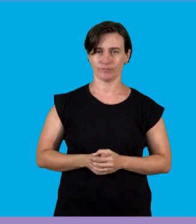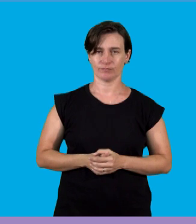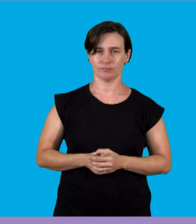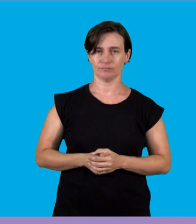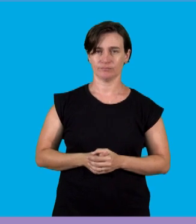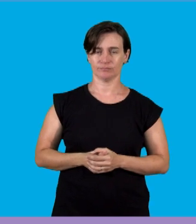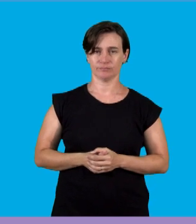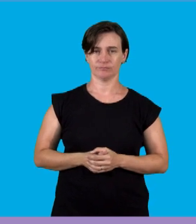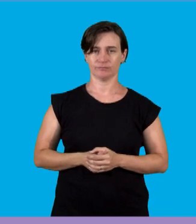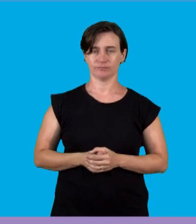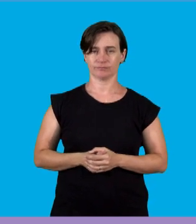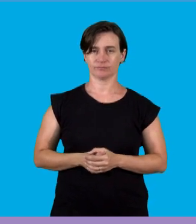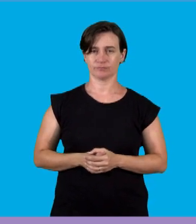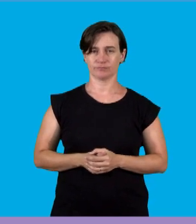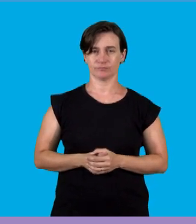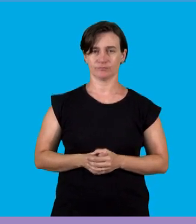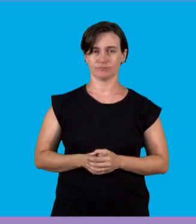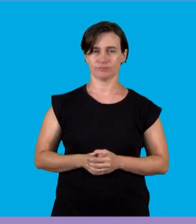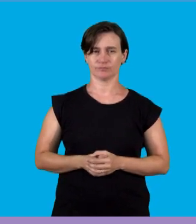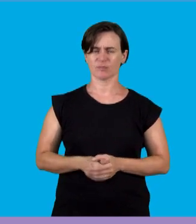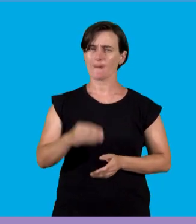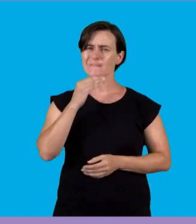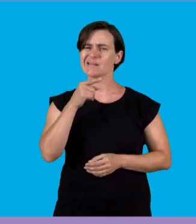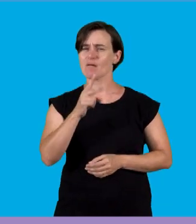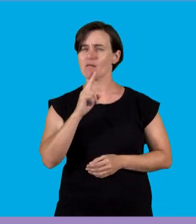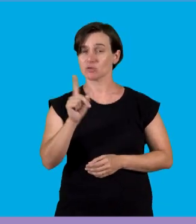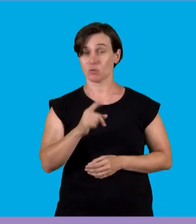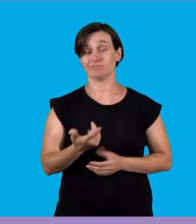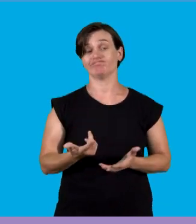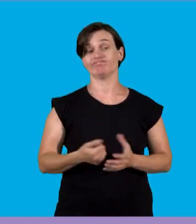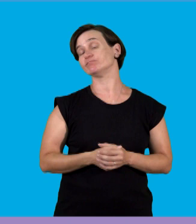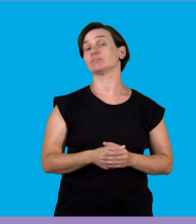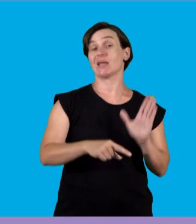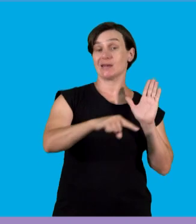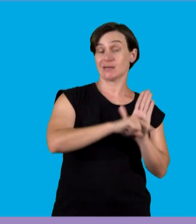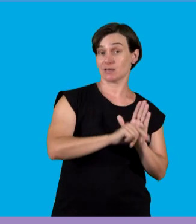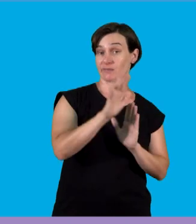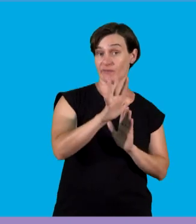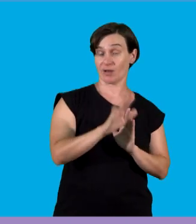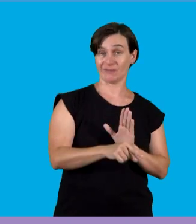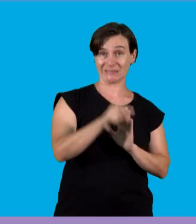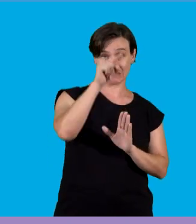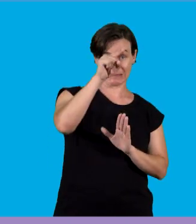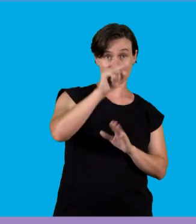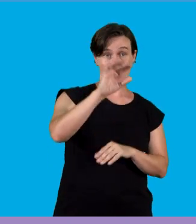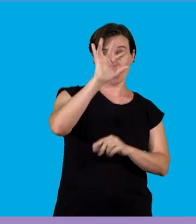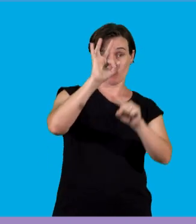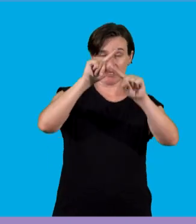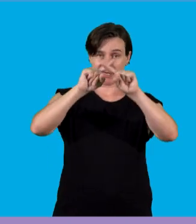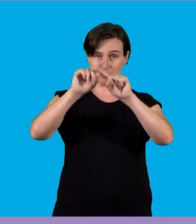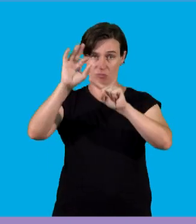power is raised to an exponent 3. Now, what is that going to become? That is going to become a negative